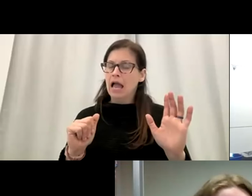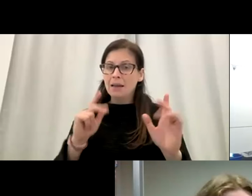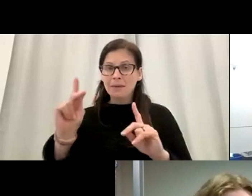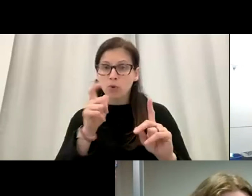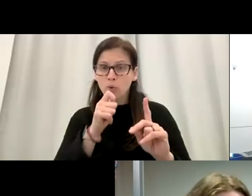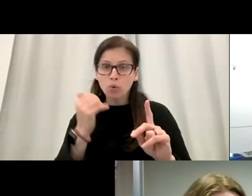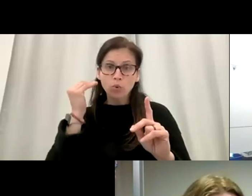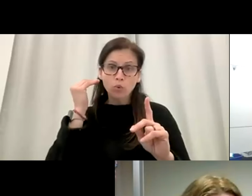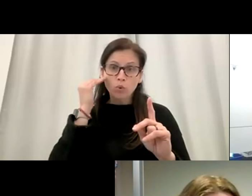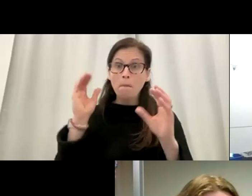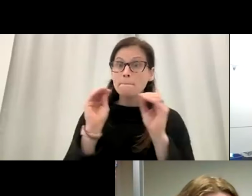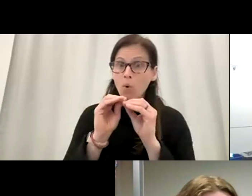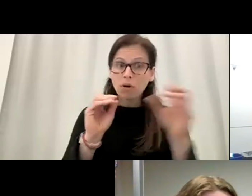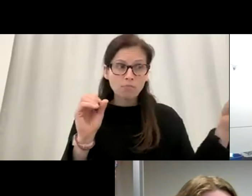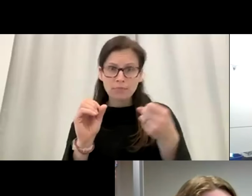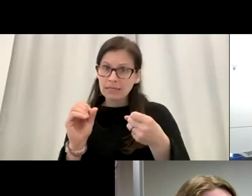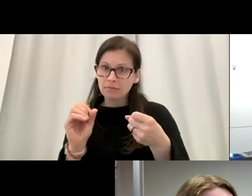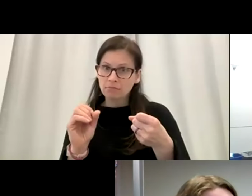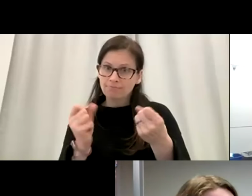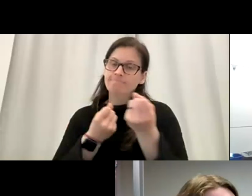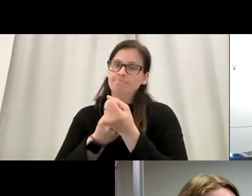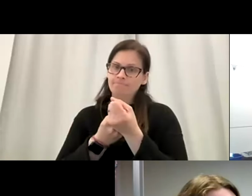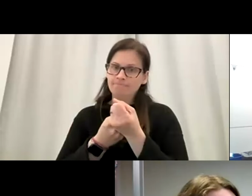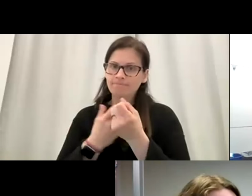And more often than not, particularly in our arena,